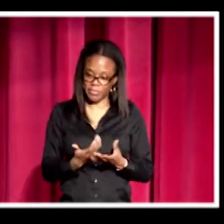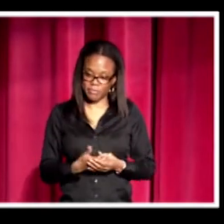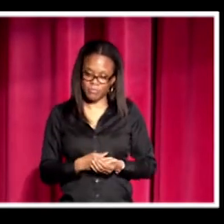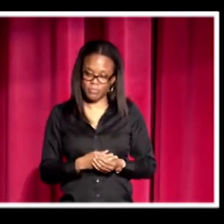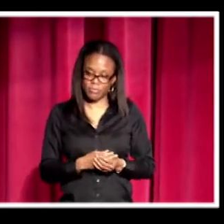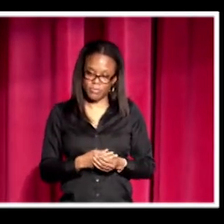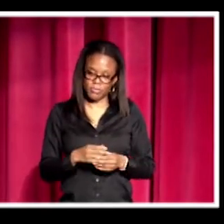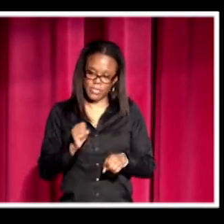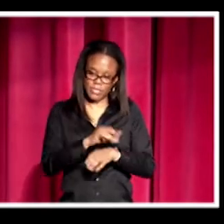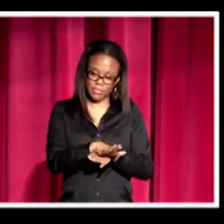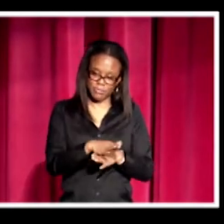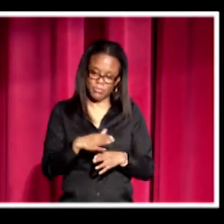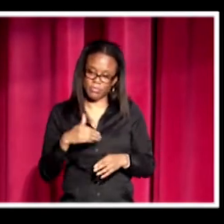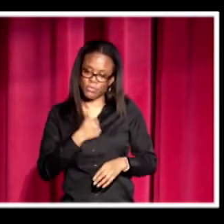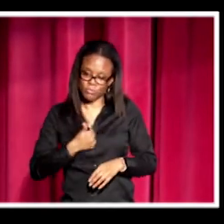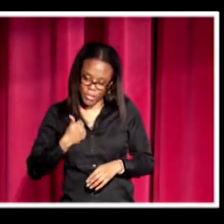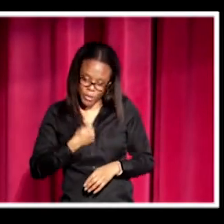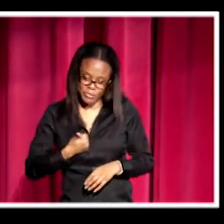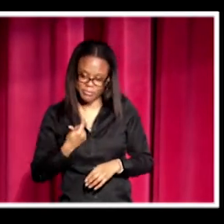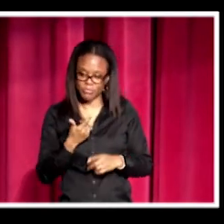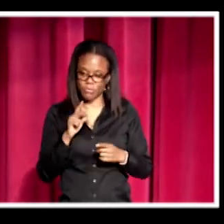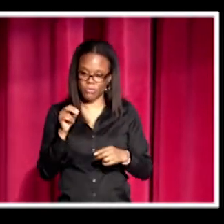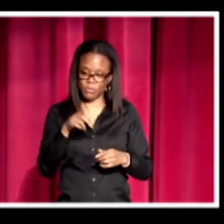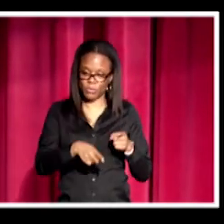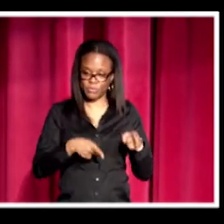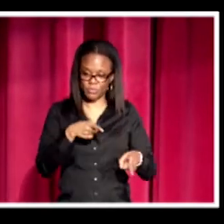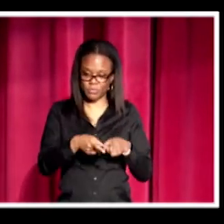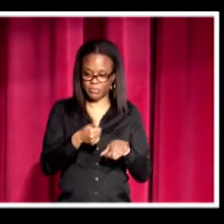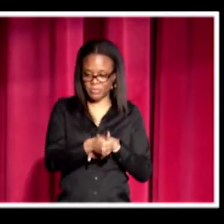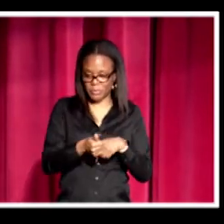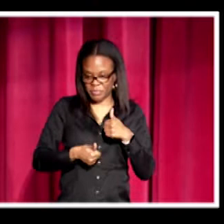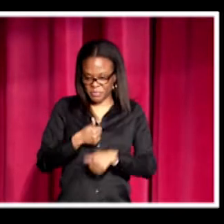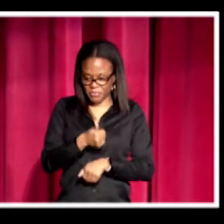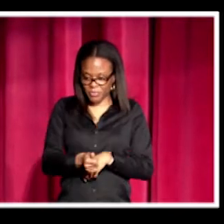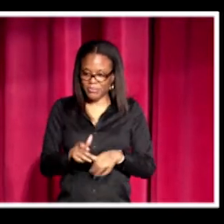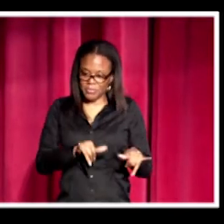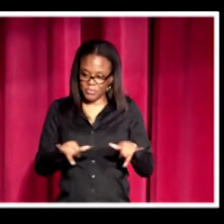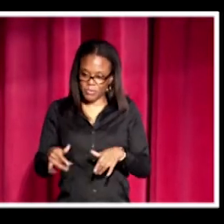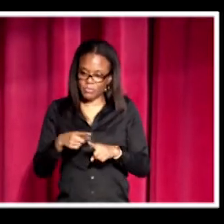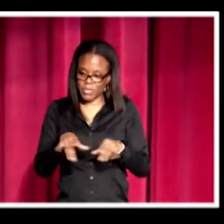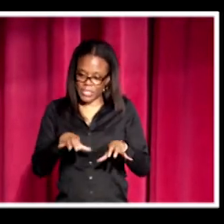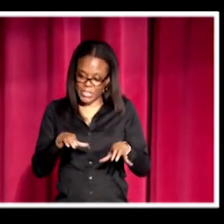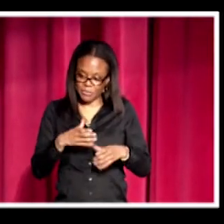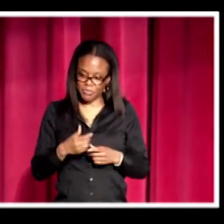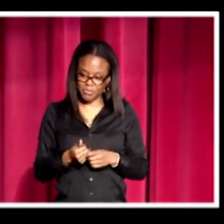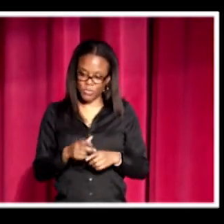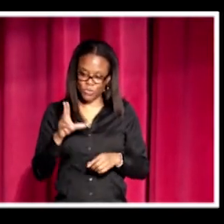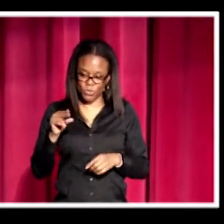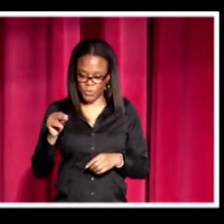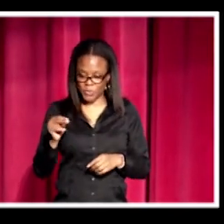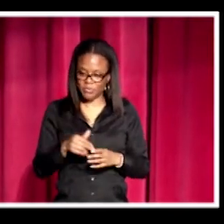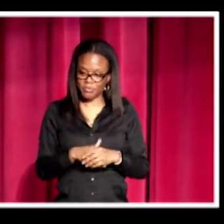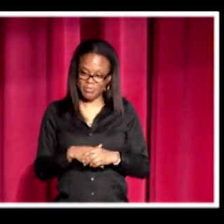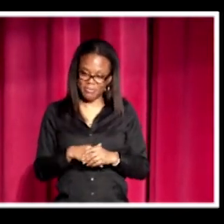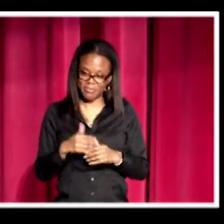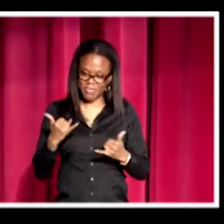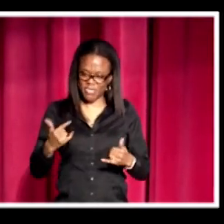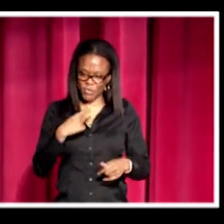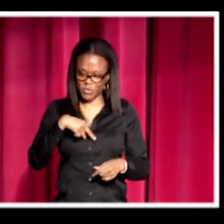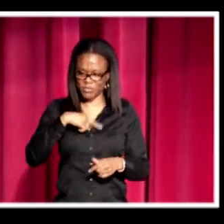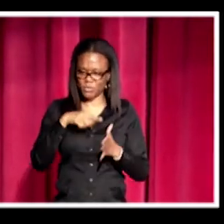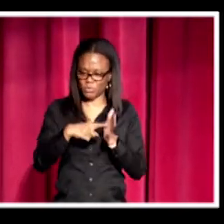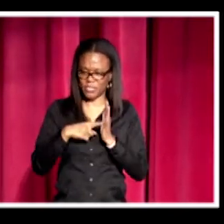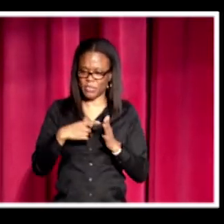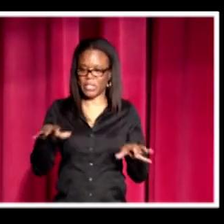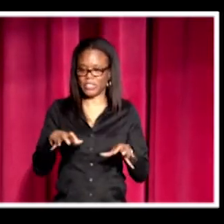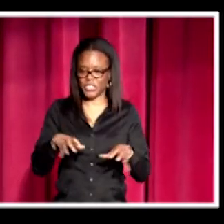sending condolences or pointing fingers is the same as taking action. But now we are demanding